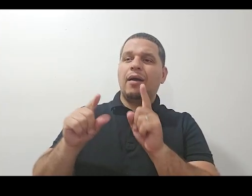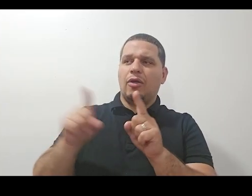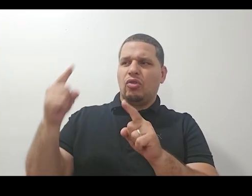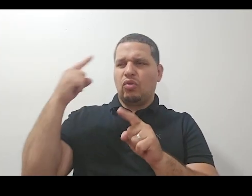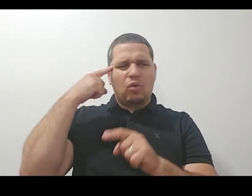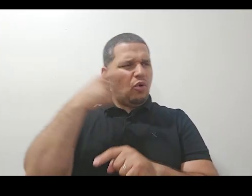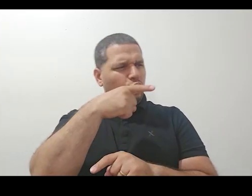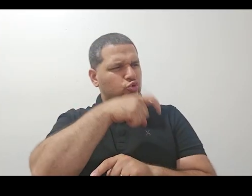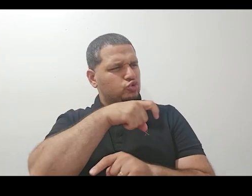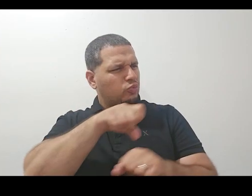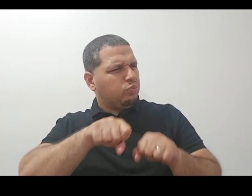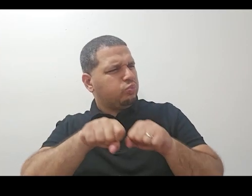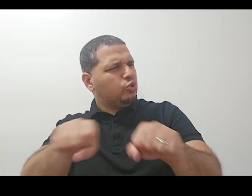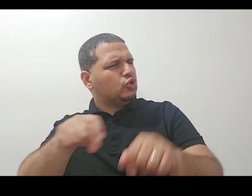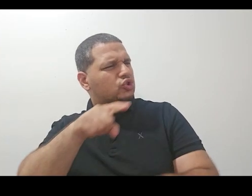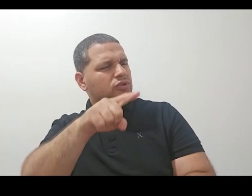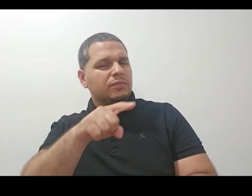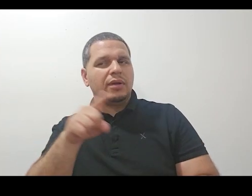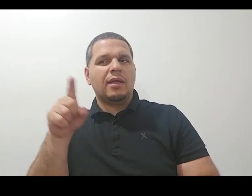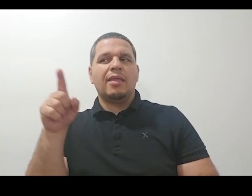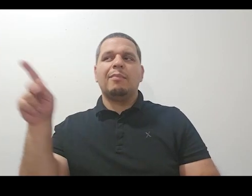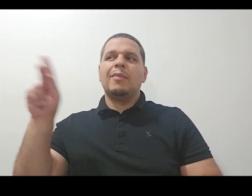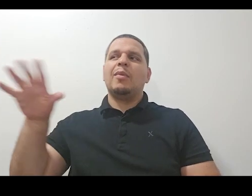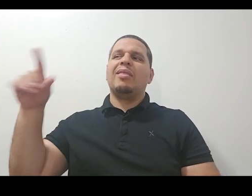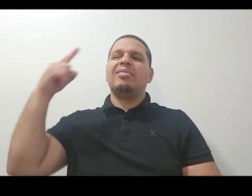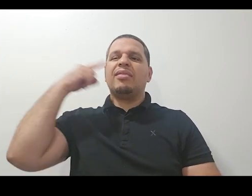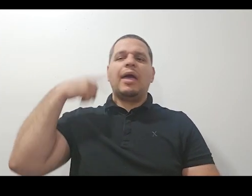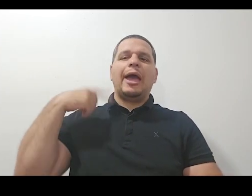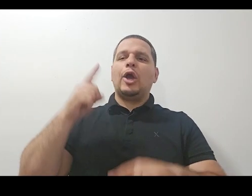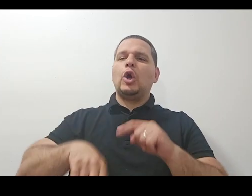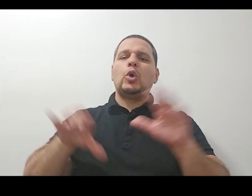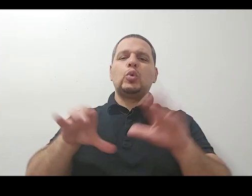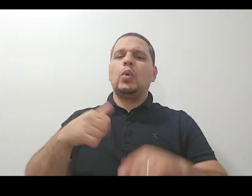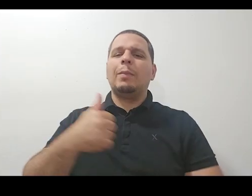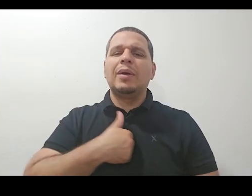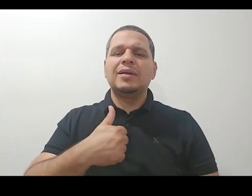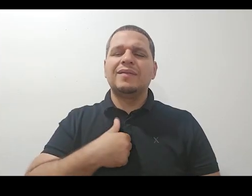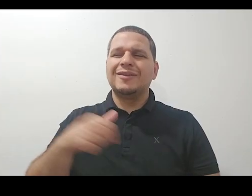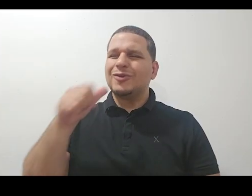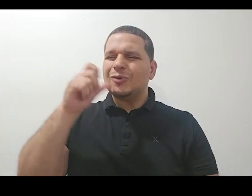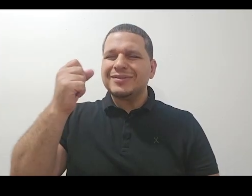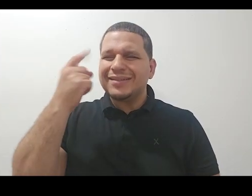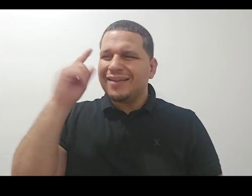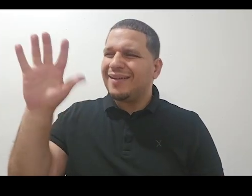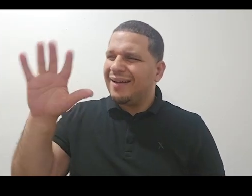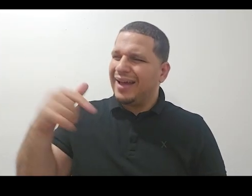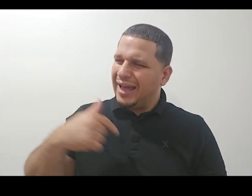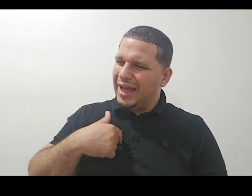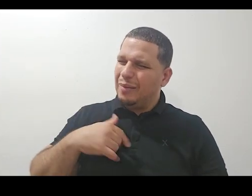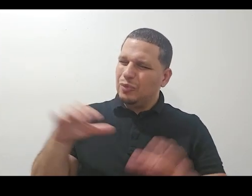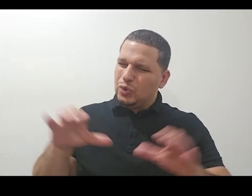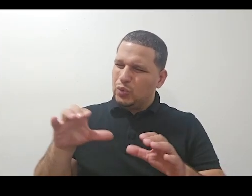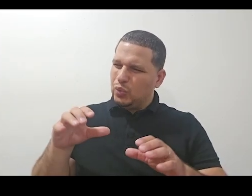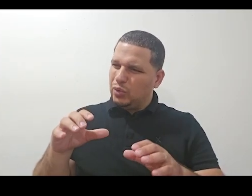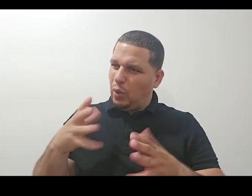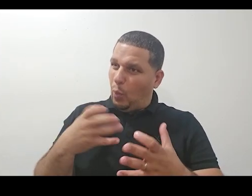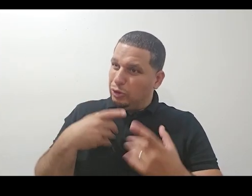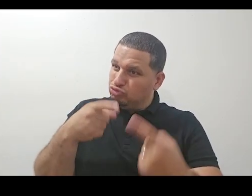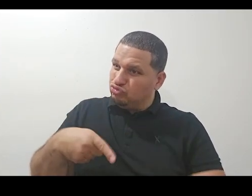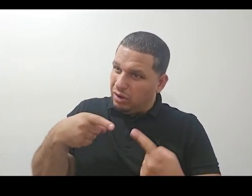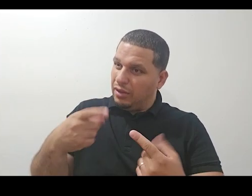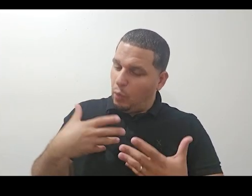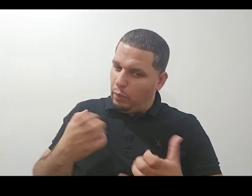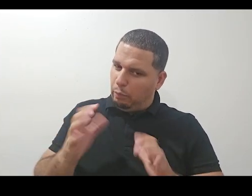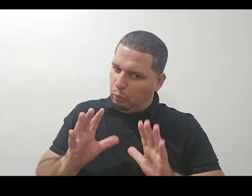she had to be pushing me. They felt like I couldn't do it by myself. They didn't understand that I was doing it for the struggle, that